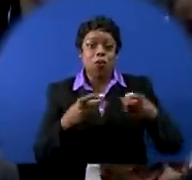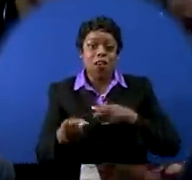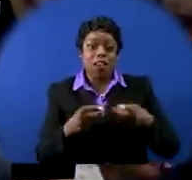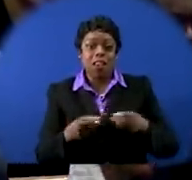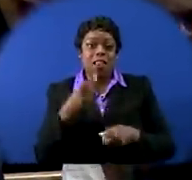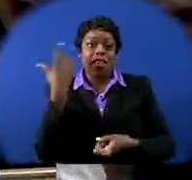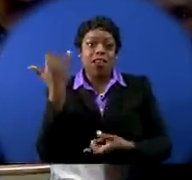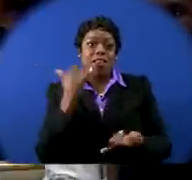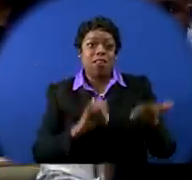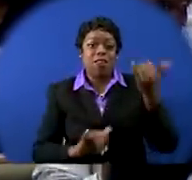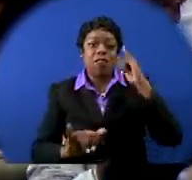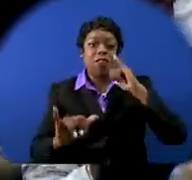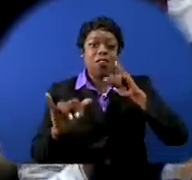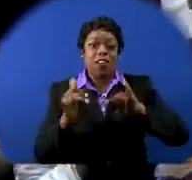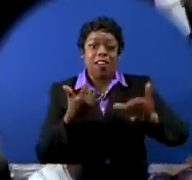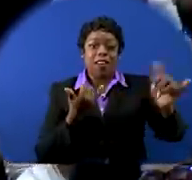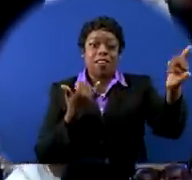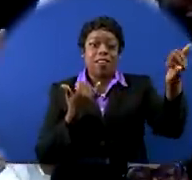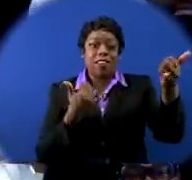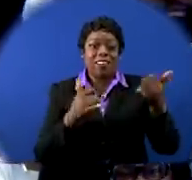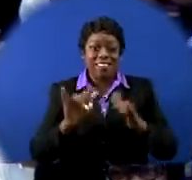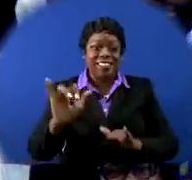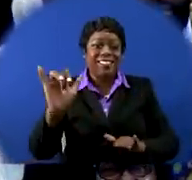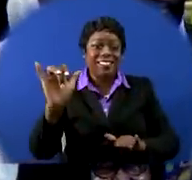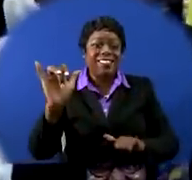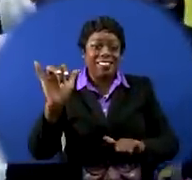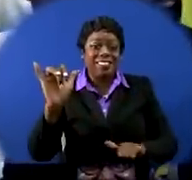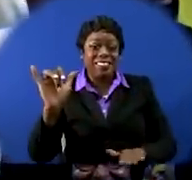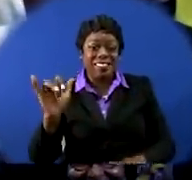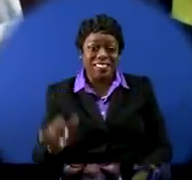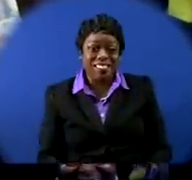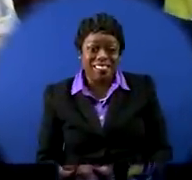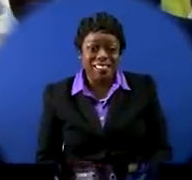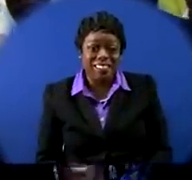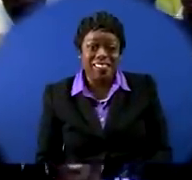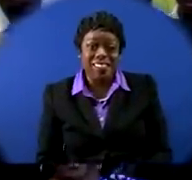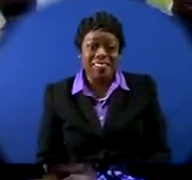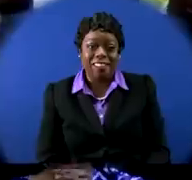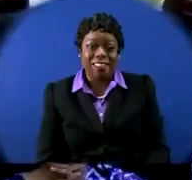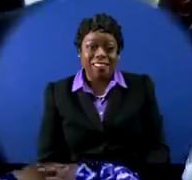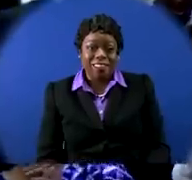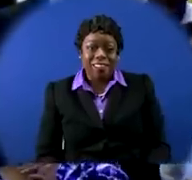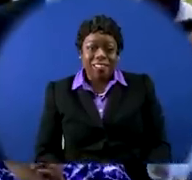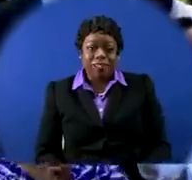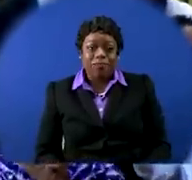forever.